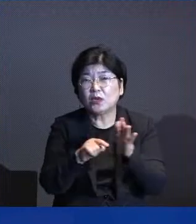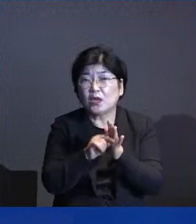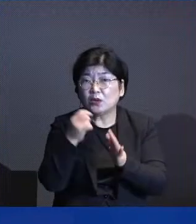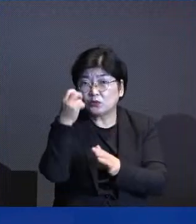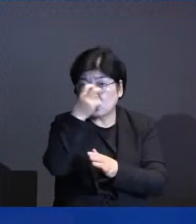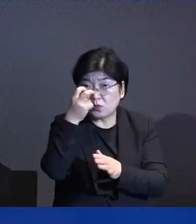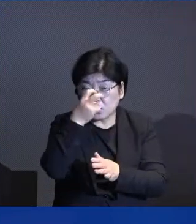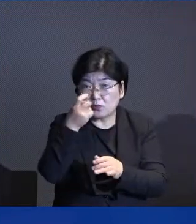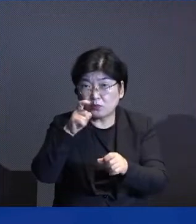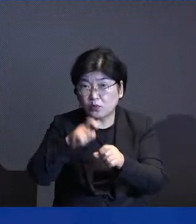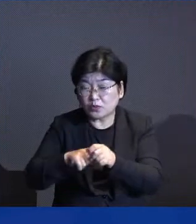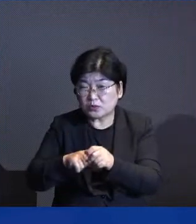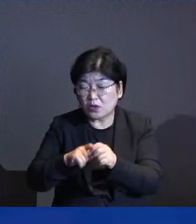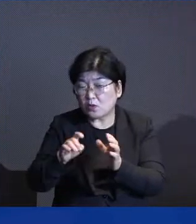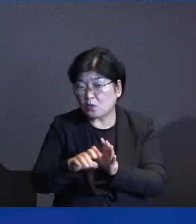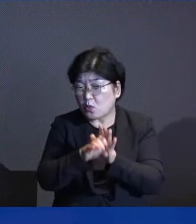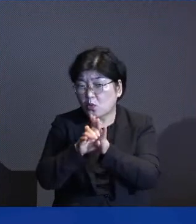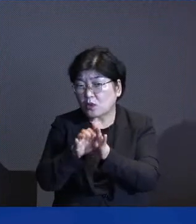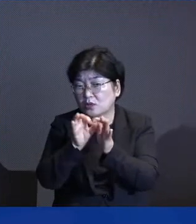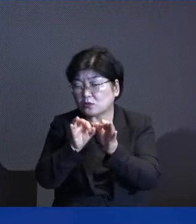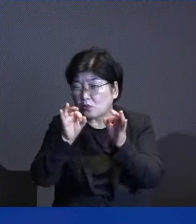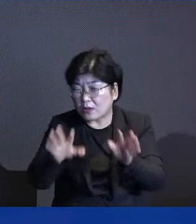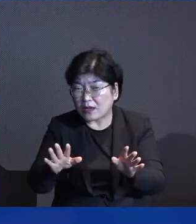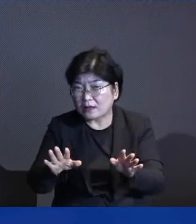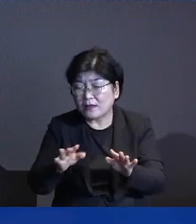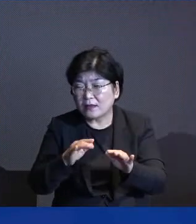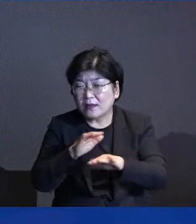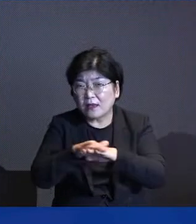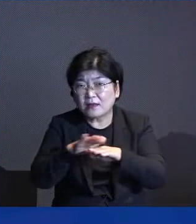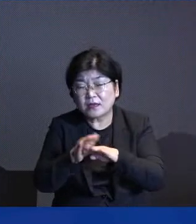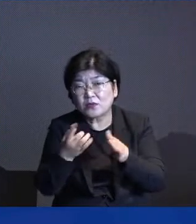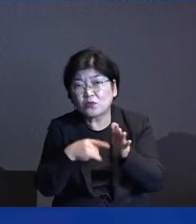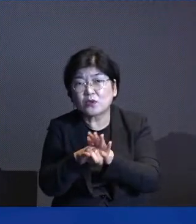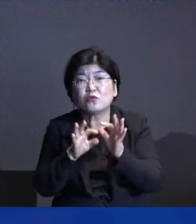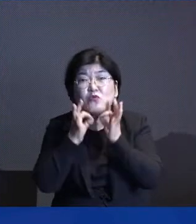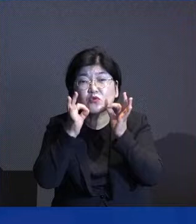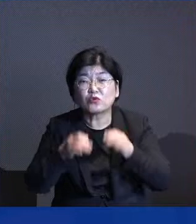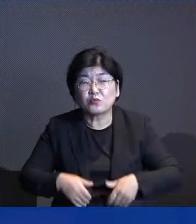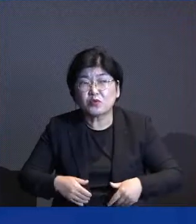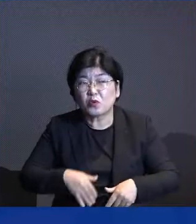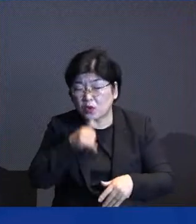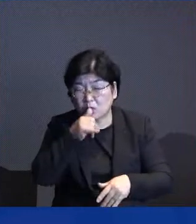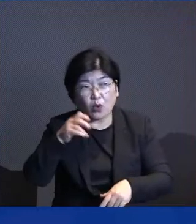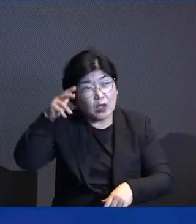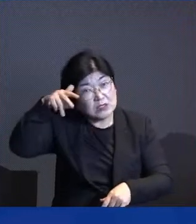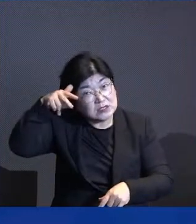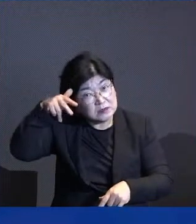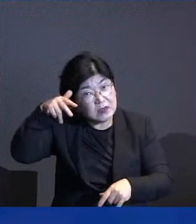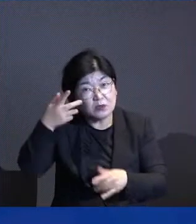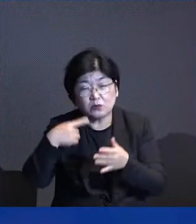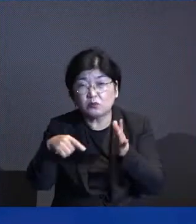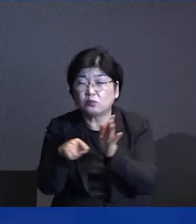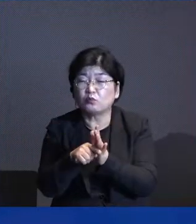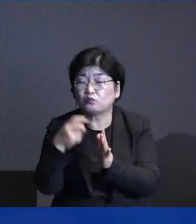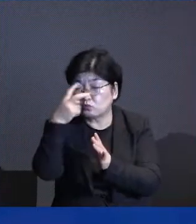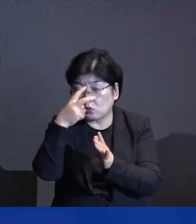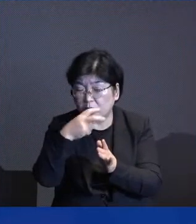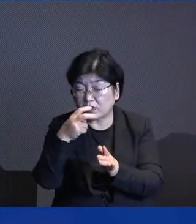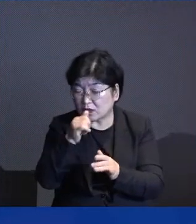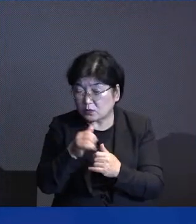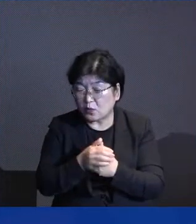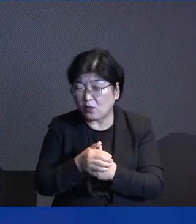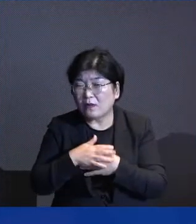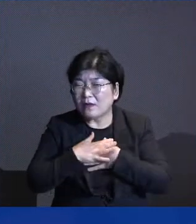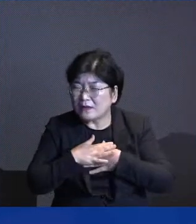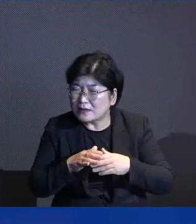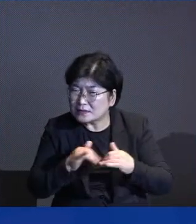pandemic. Also those who are living with dementia and their caregivers, because they're increasingly vulnerable. And most